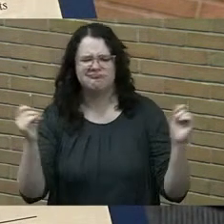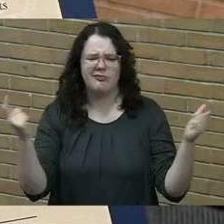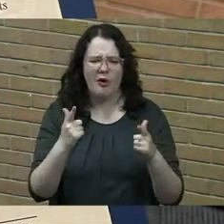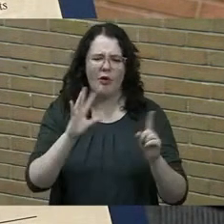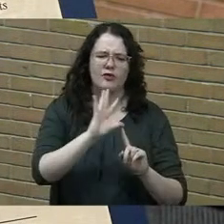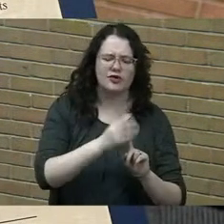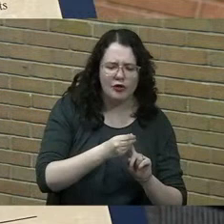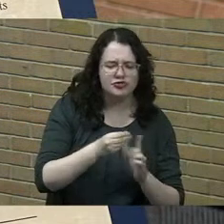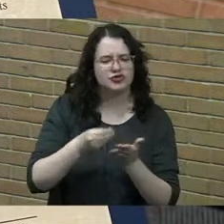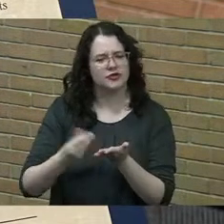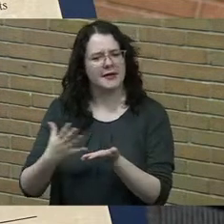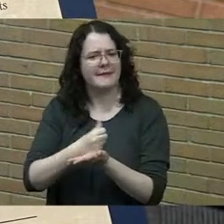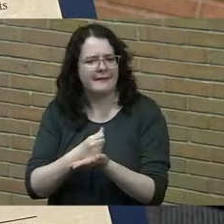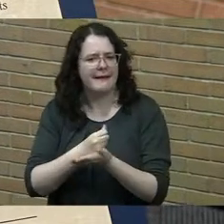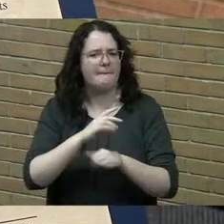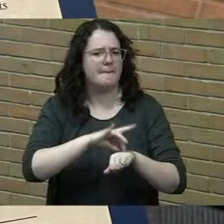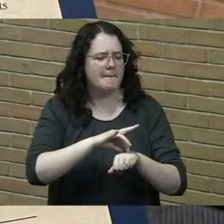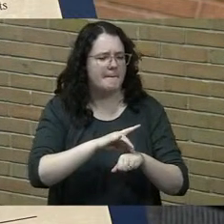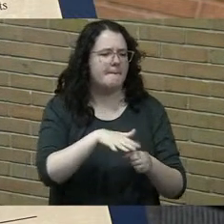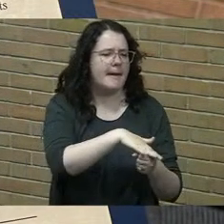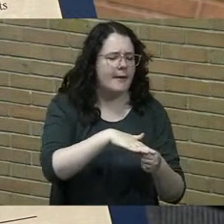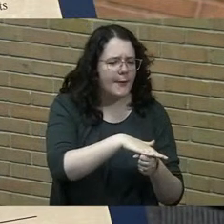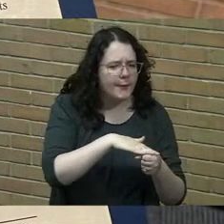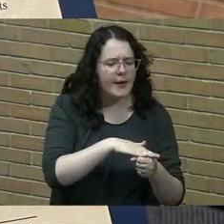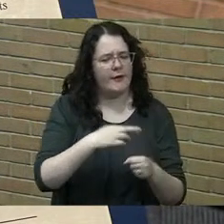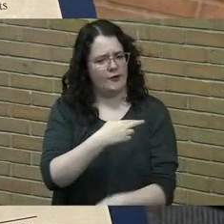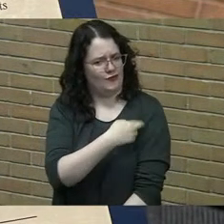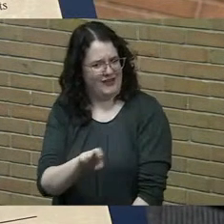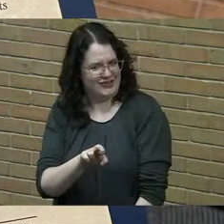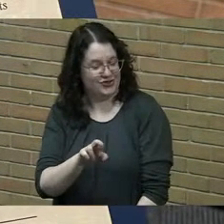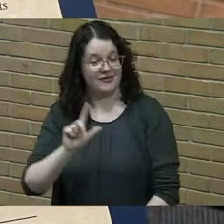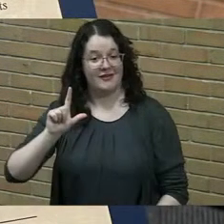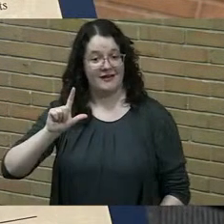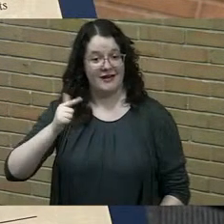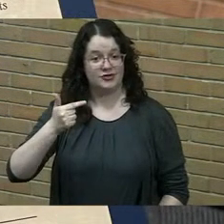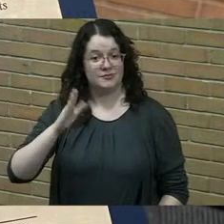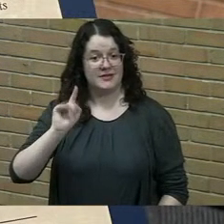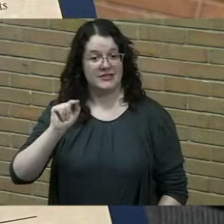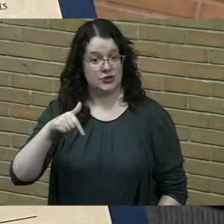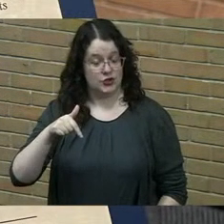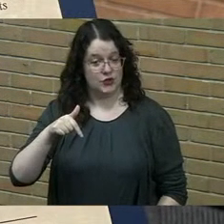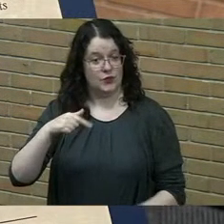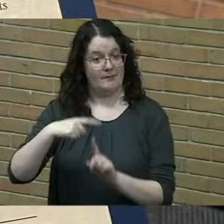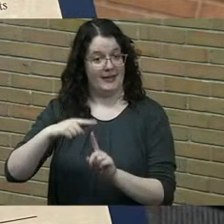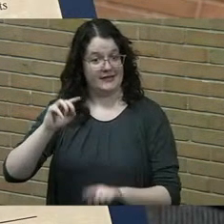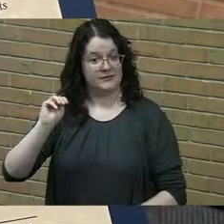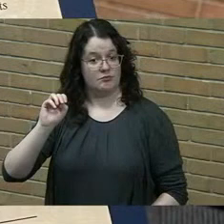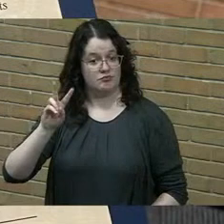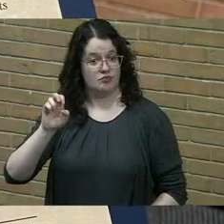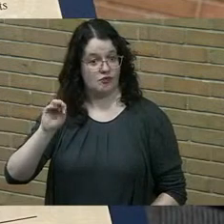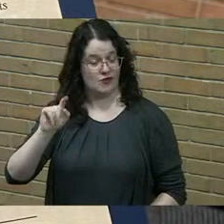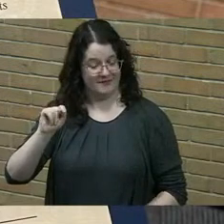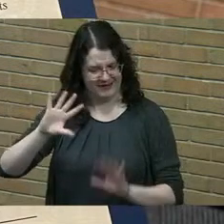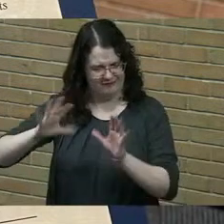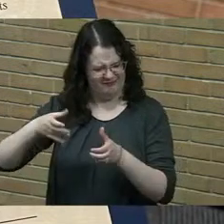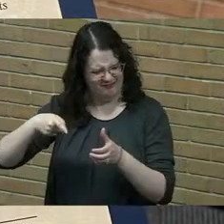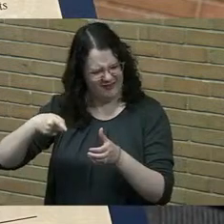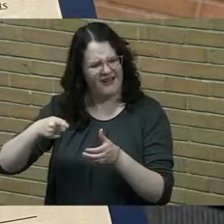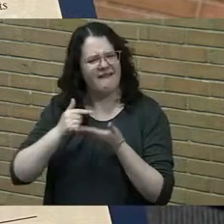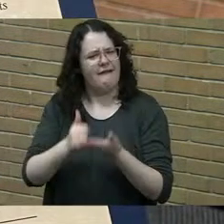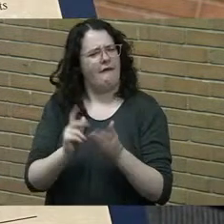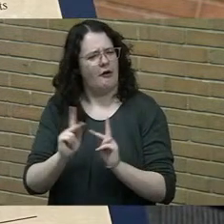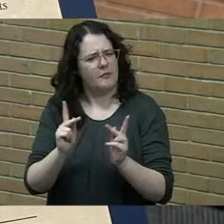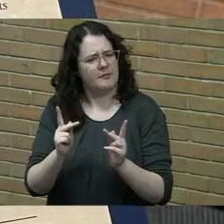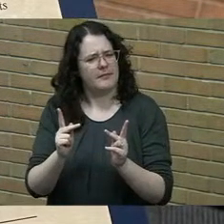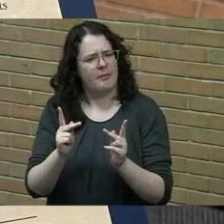incomes, geographies, and religions, the LGBTQ+ movement has helped people embrace who they are